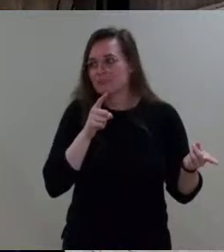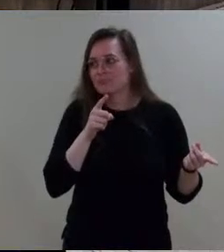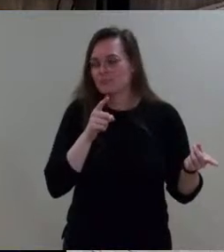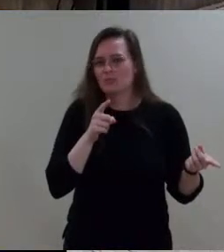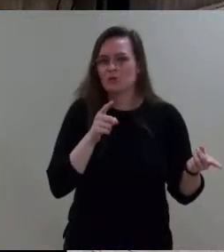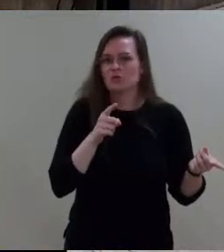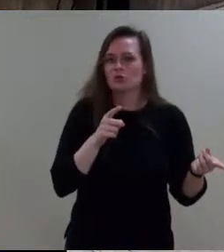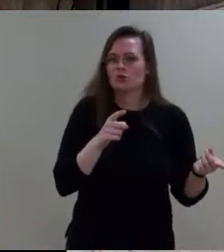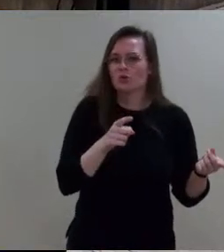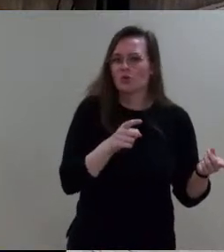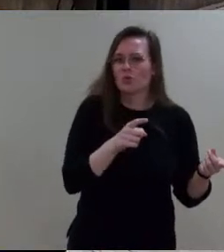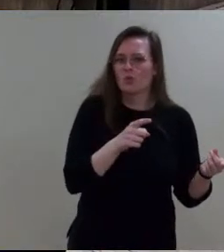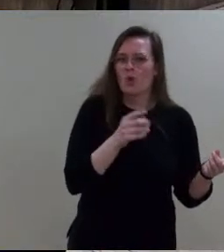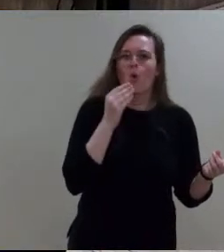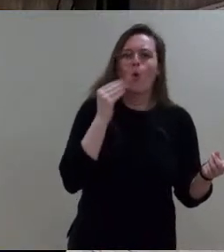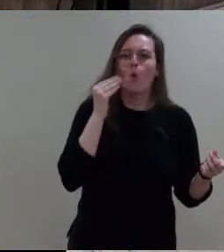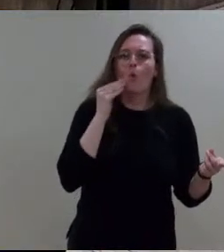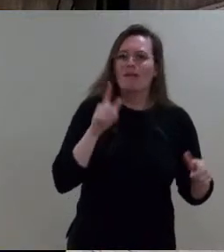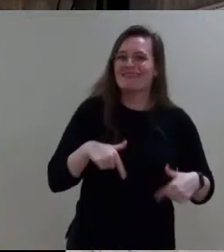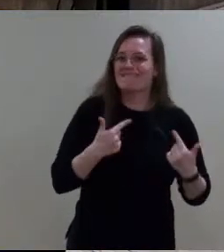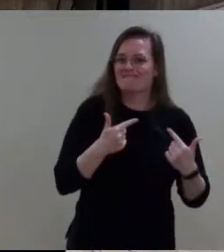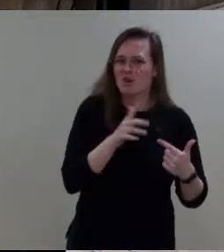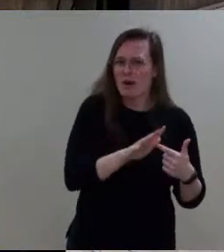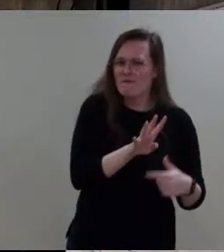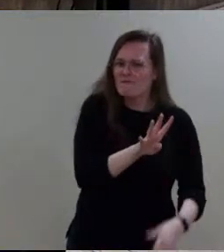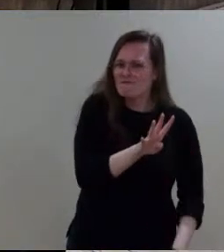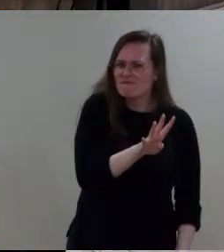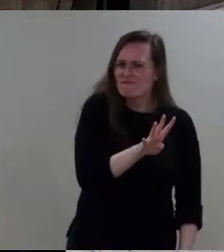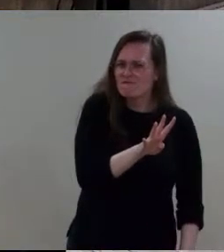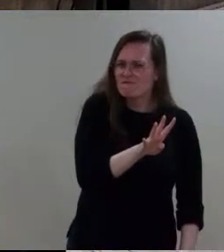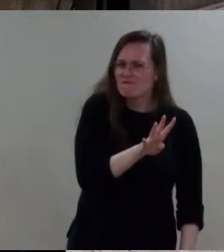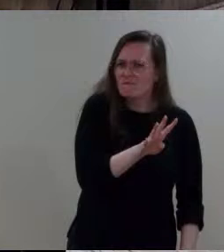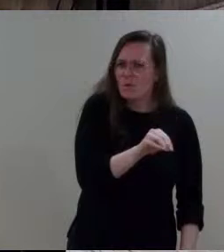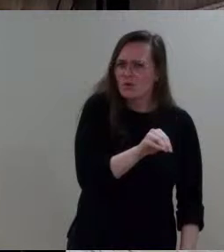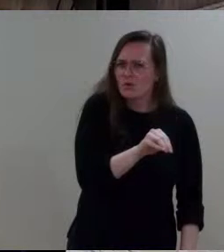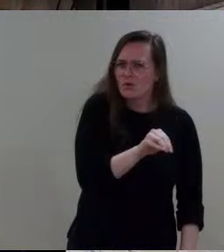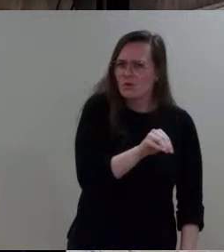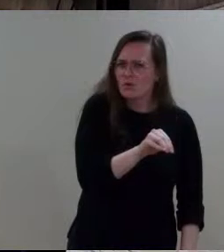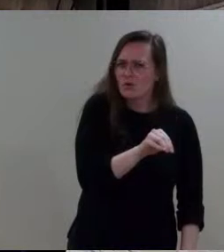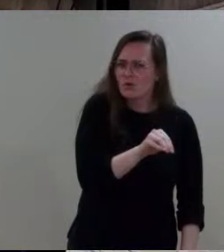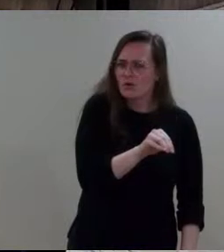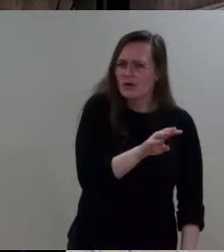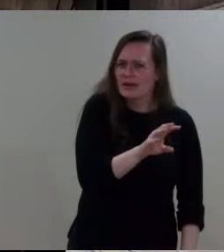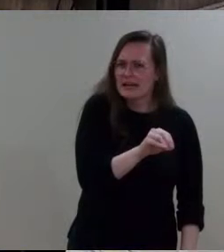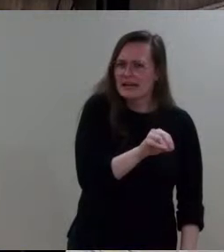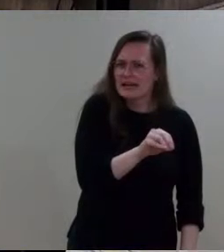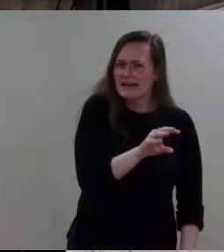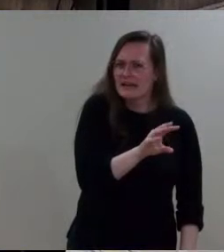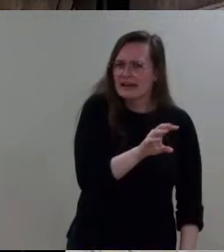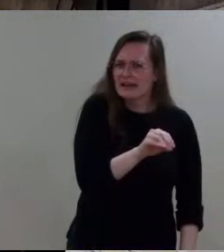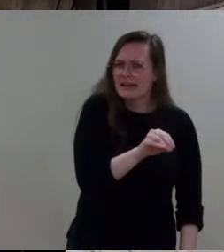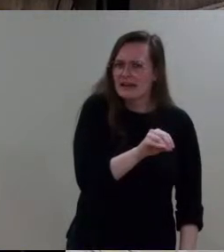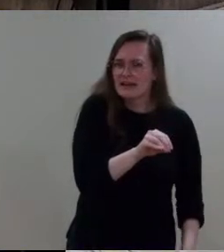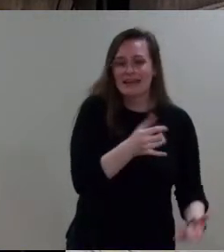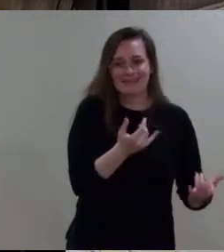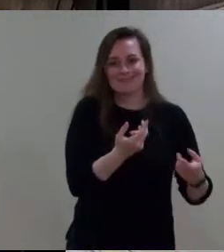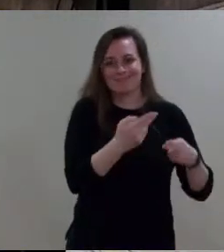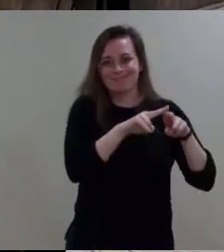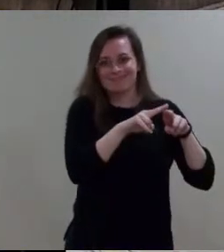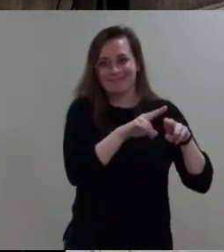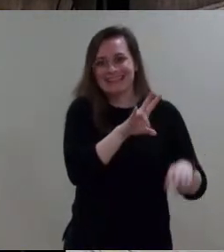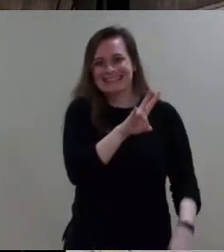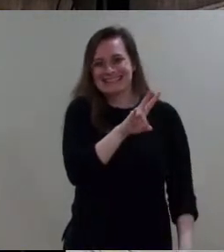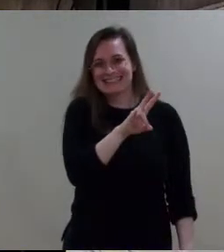40? No, it's higher than that Is it now. higher now? Yeah, it's higher than that. In the 40s, right? Yeah, it's almost 70, Is it 70, say